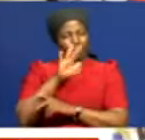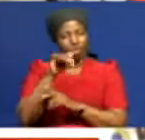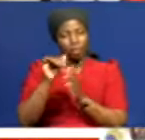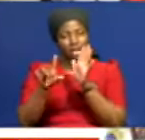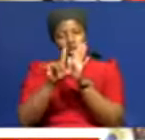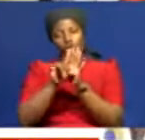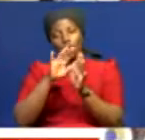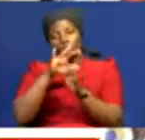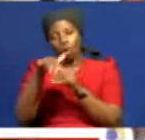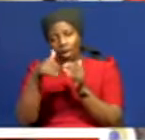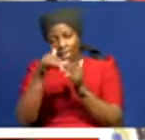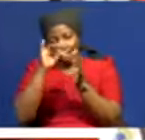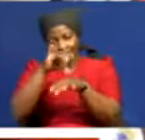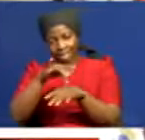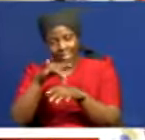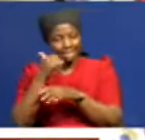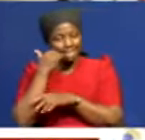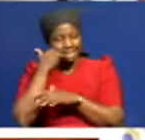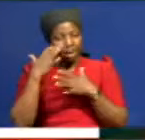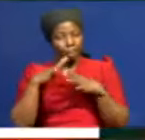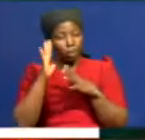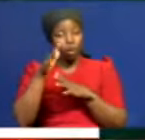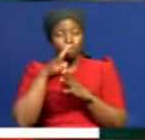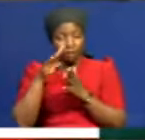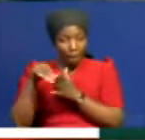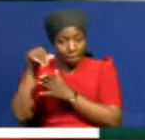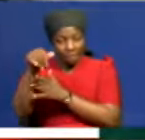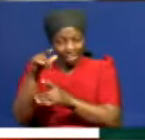affected patients will be compensated upon